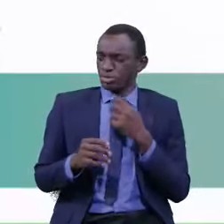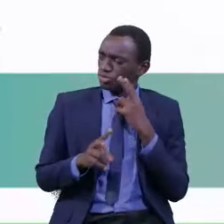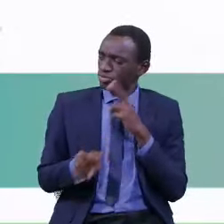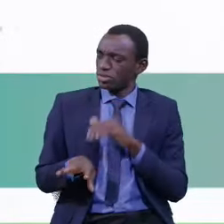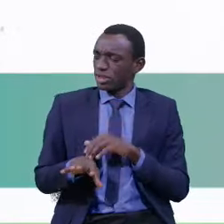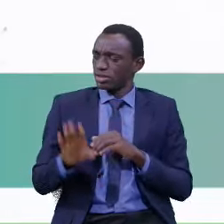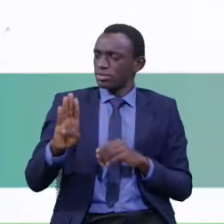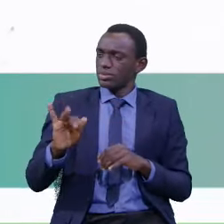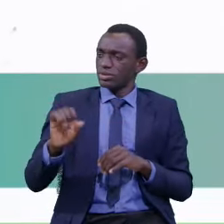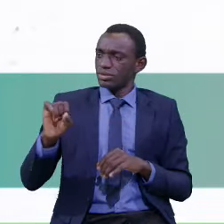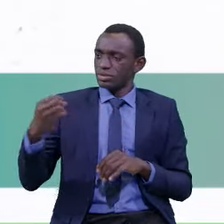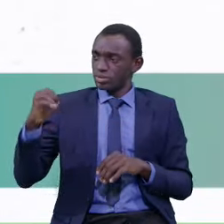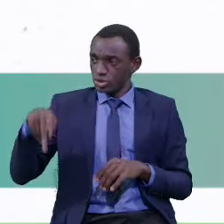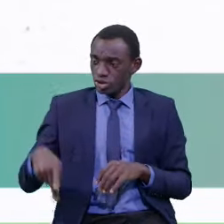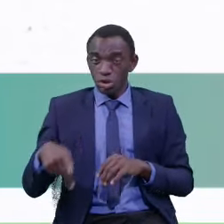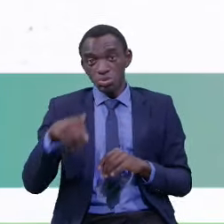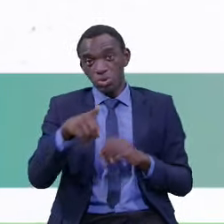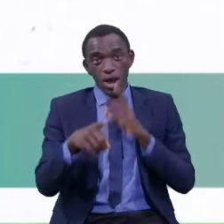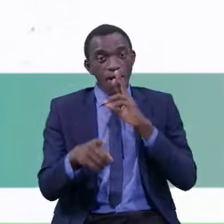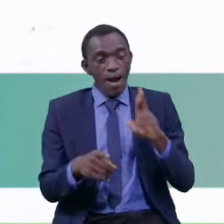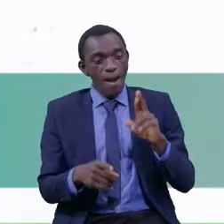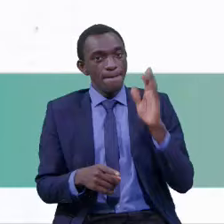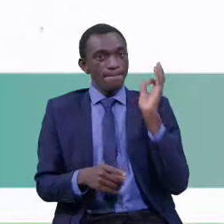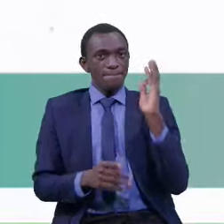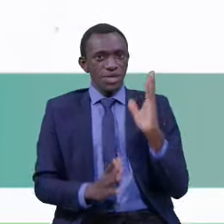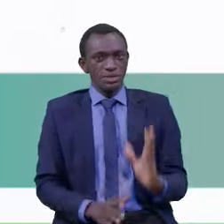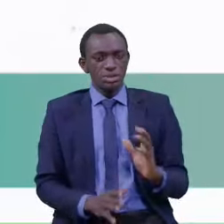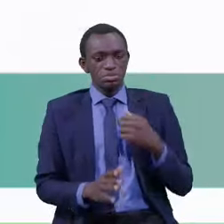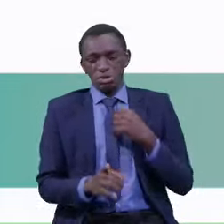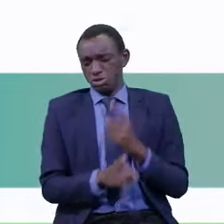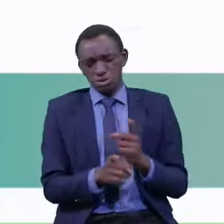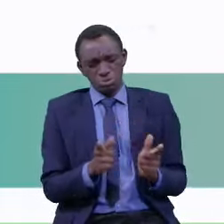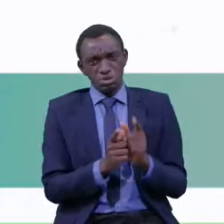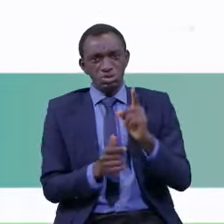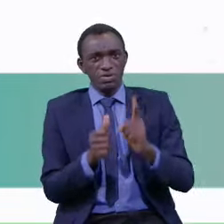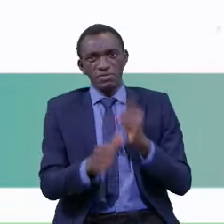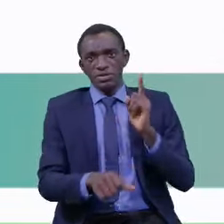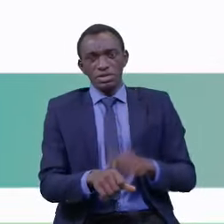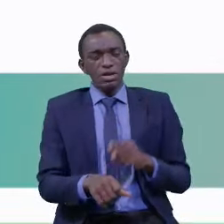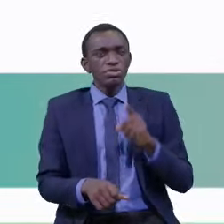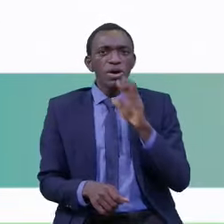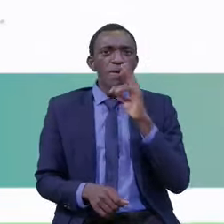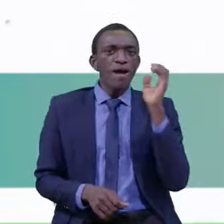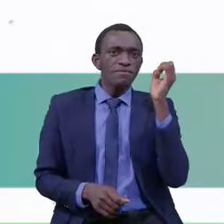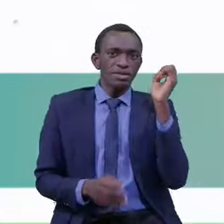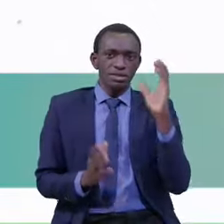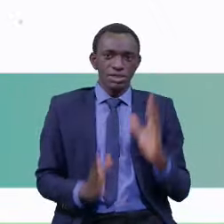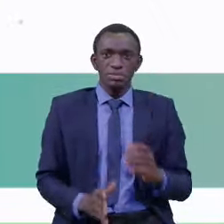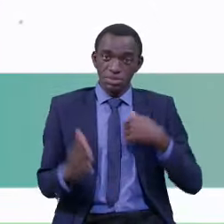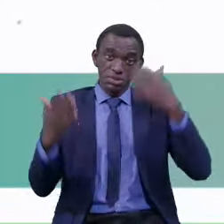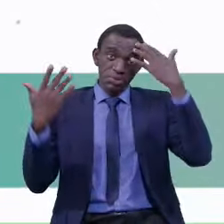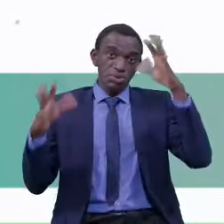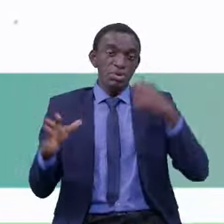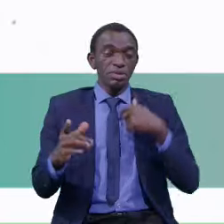you a pastor? I don't know. I'm just meeting you. Are you an evangelist? I don't know. I'm just meeting you for the first